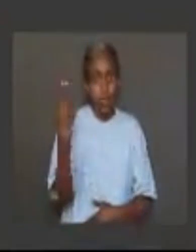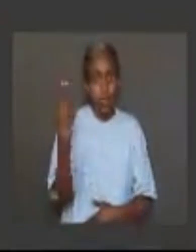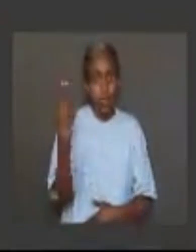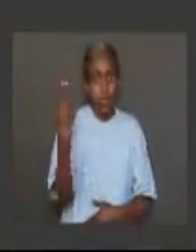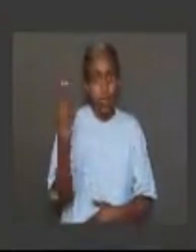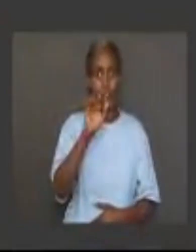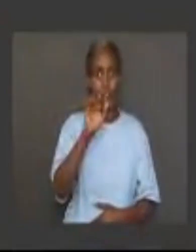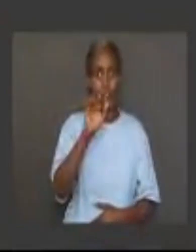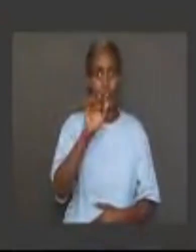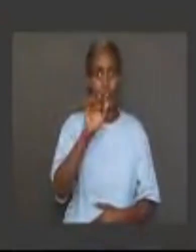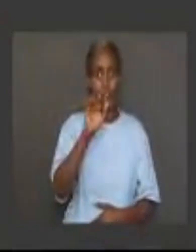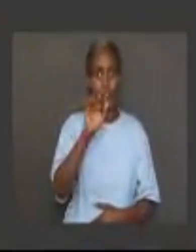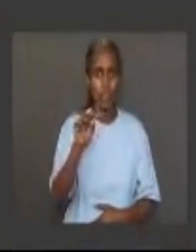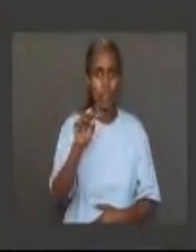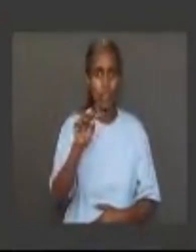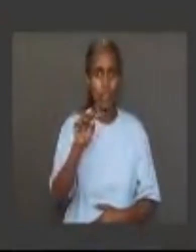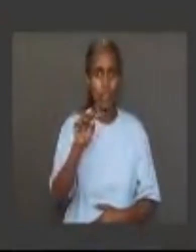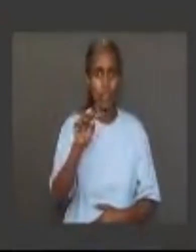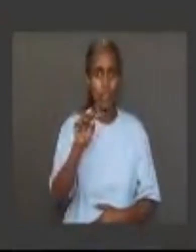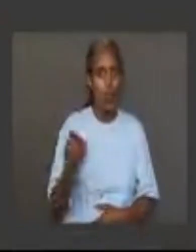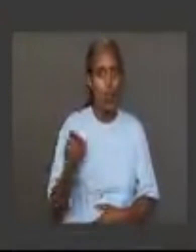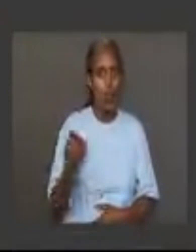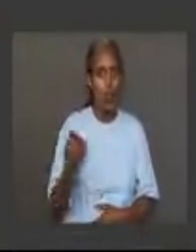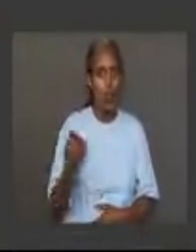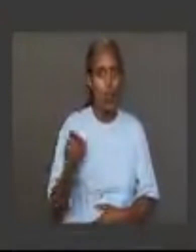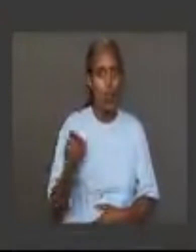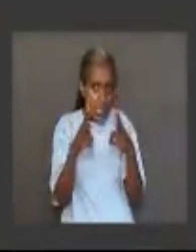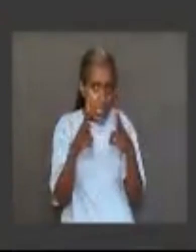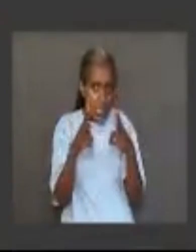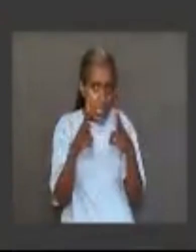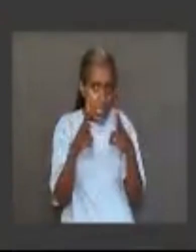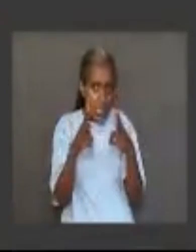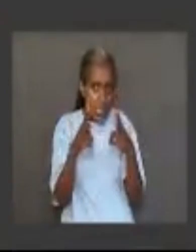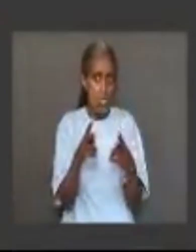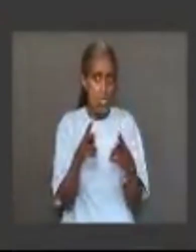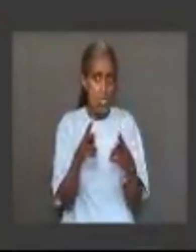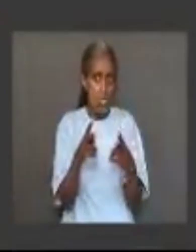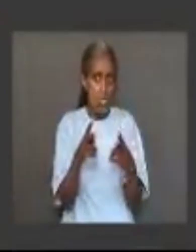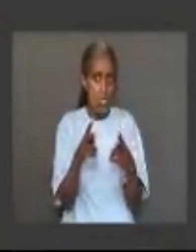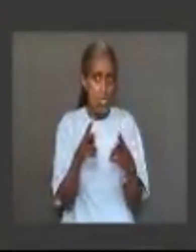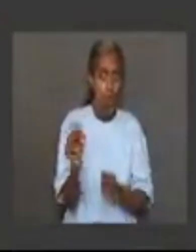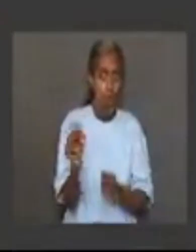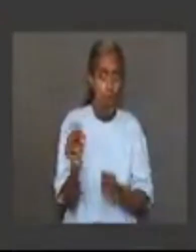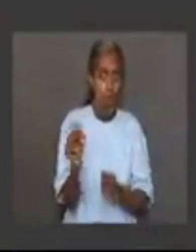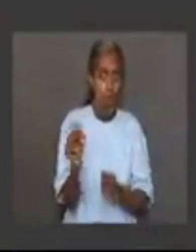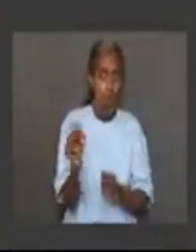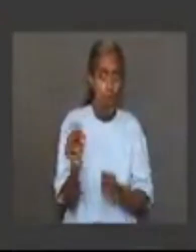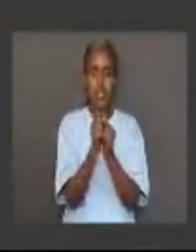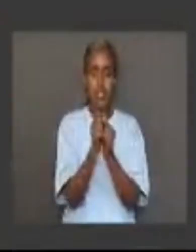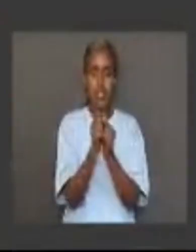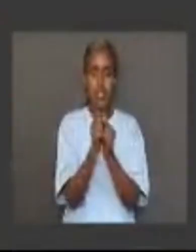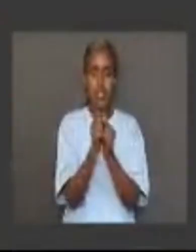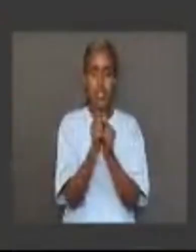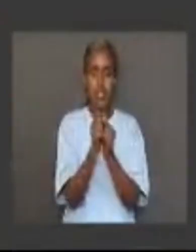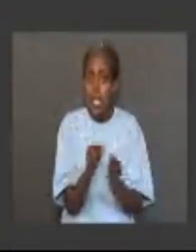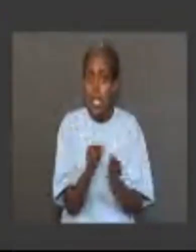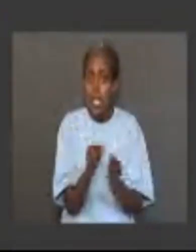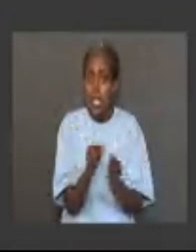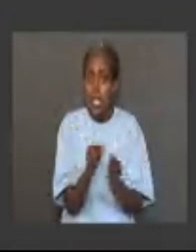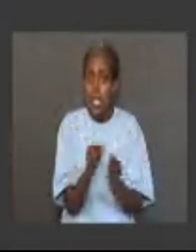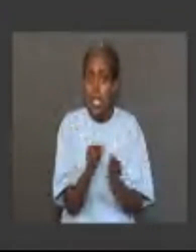Using a Venn diagram, we can see that there is no intersection of set